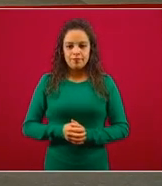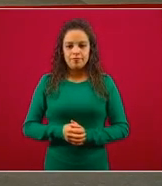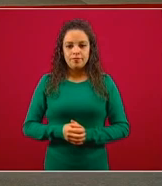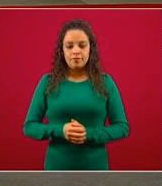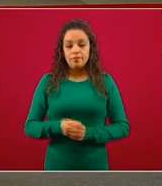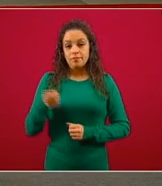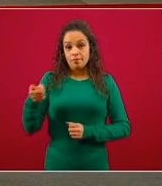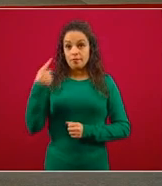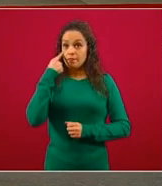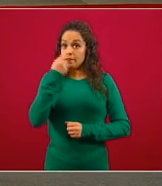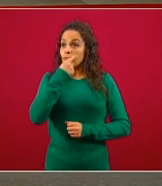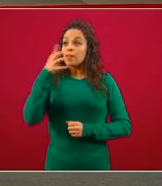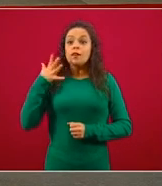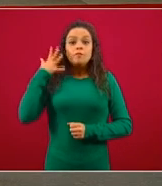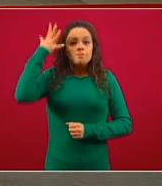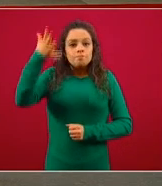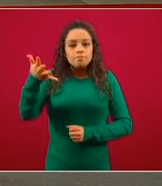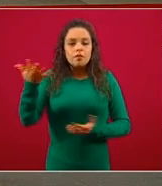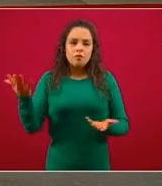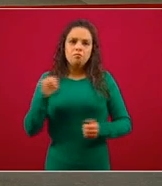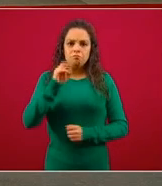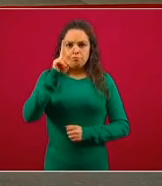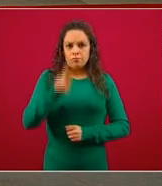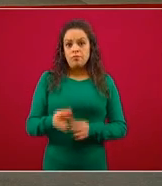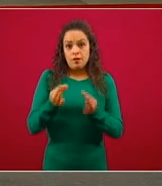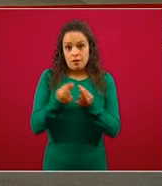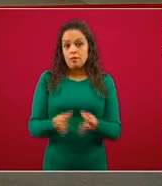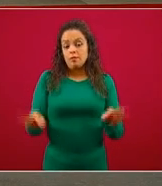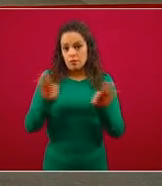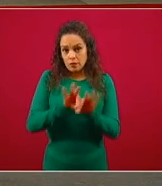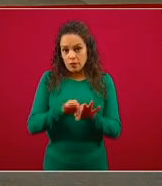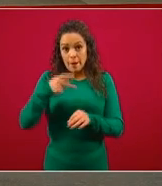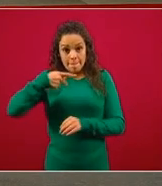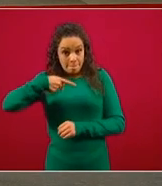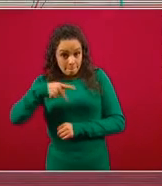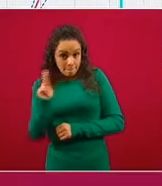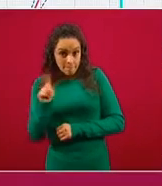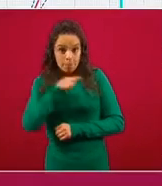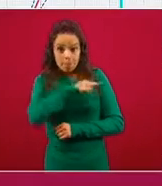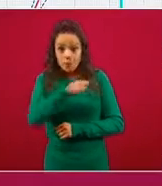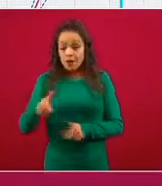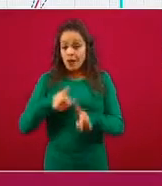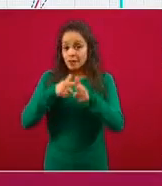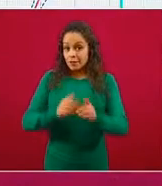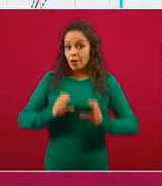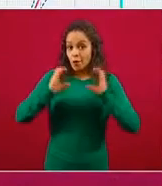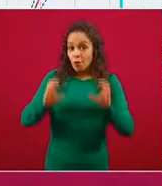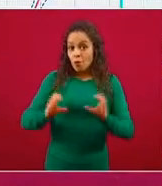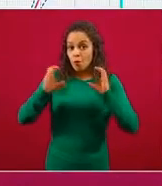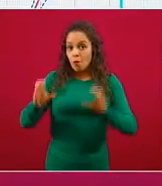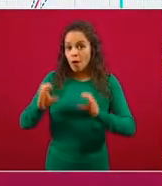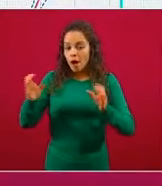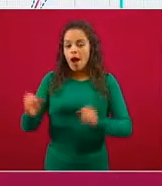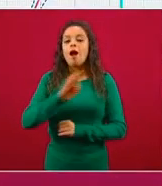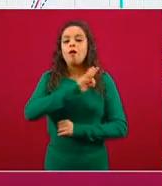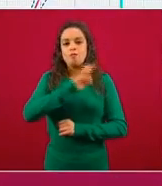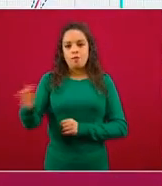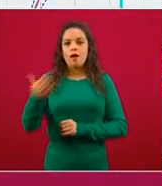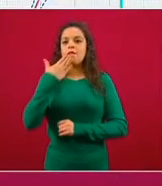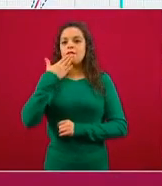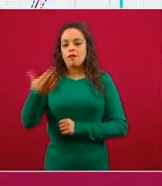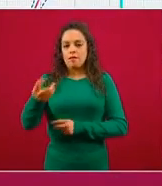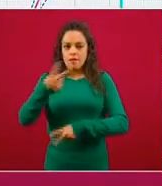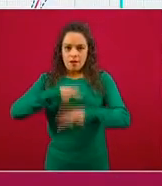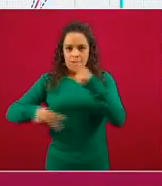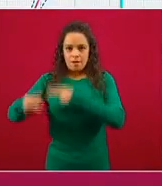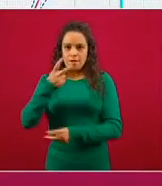have a change in the trend, and we don't want to see that change in that trend. So these predictions and these projections that